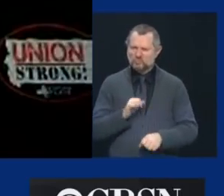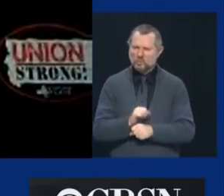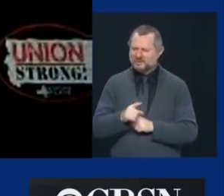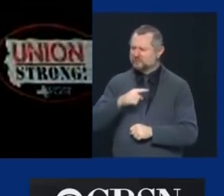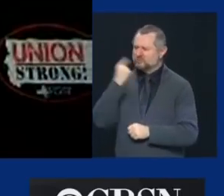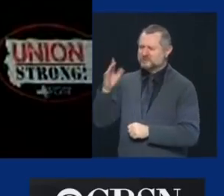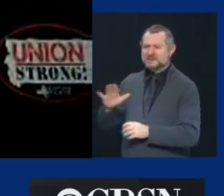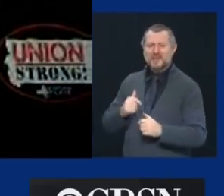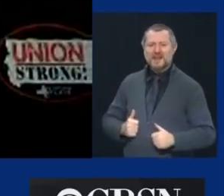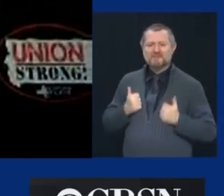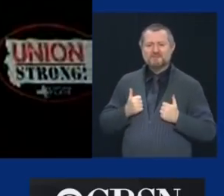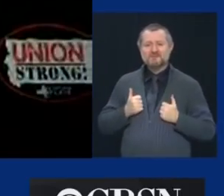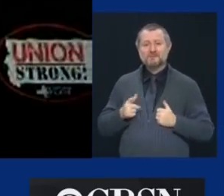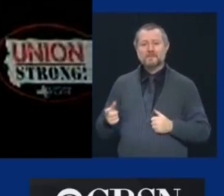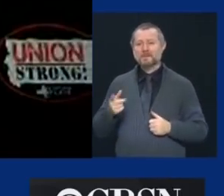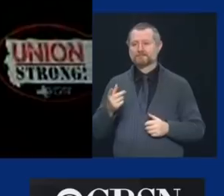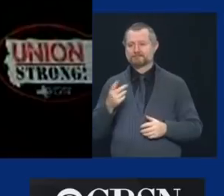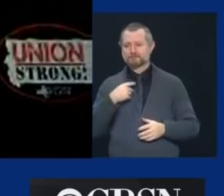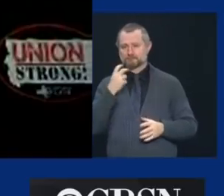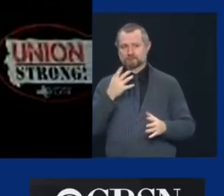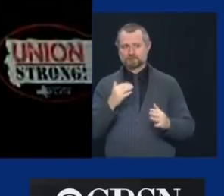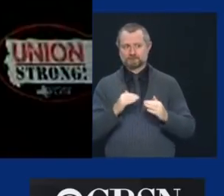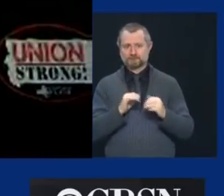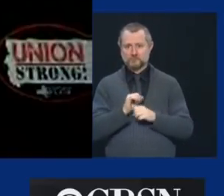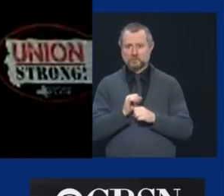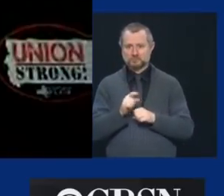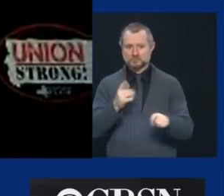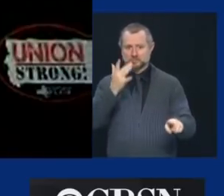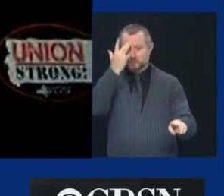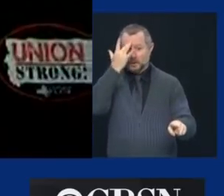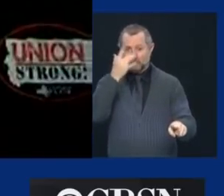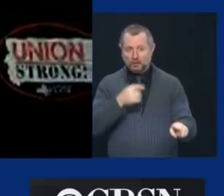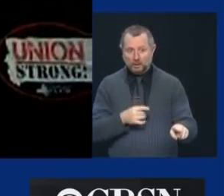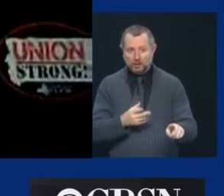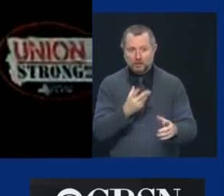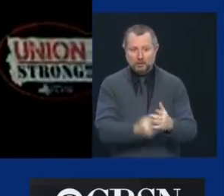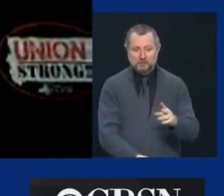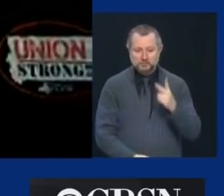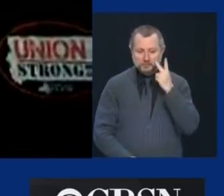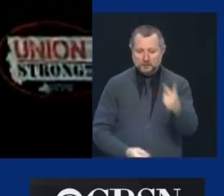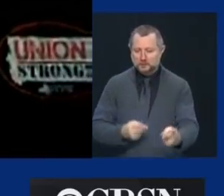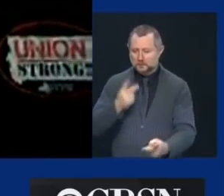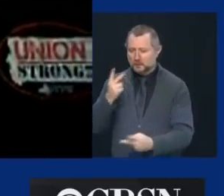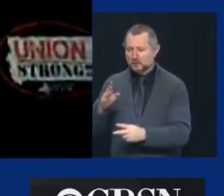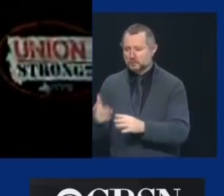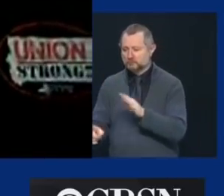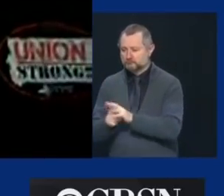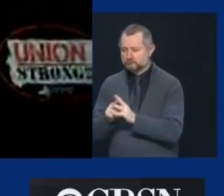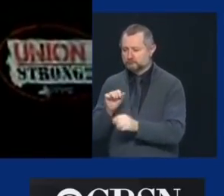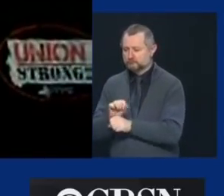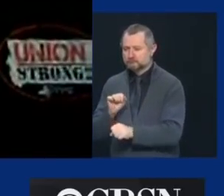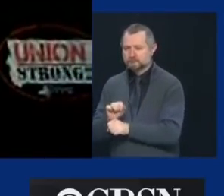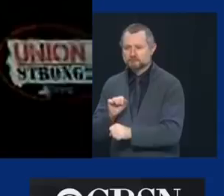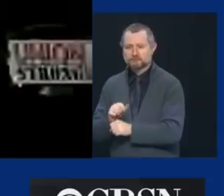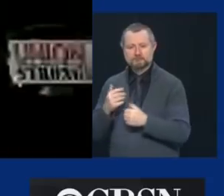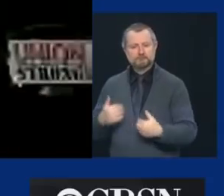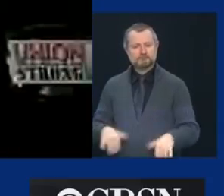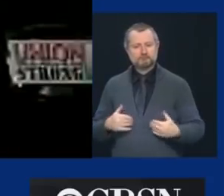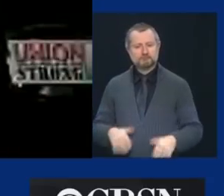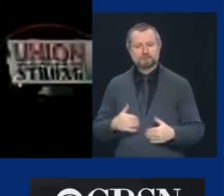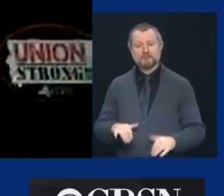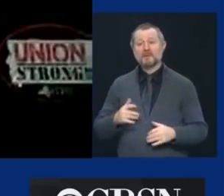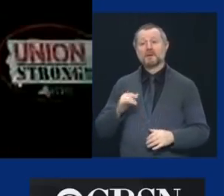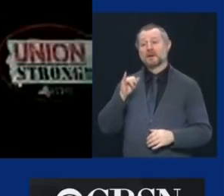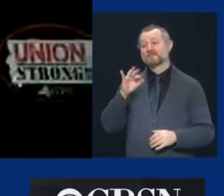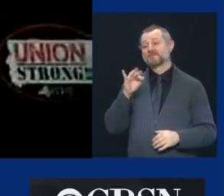seen their co-workers sicken and in some cases die. And as you said, Governor, DA doesn't receive